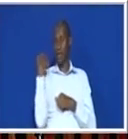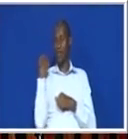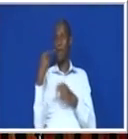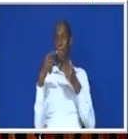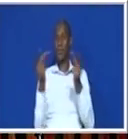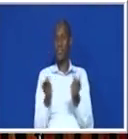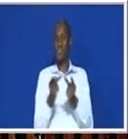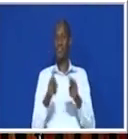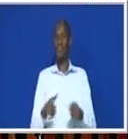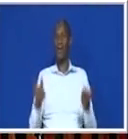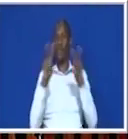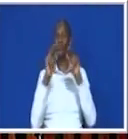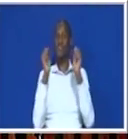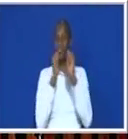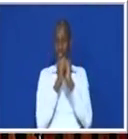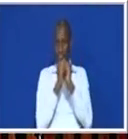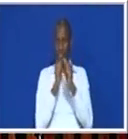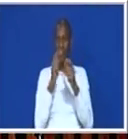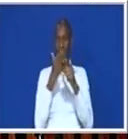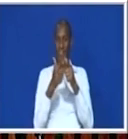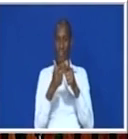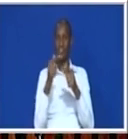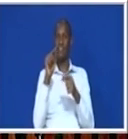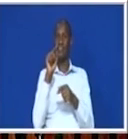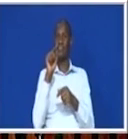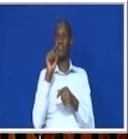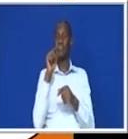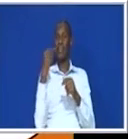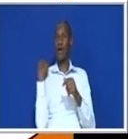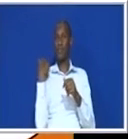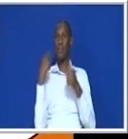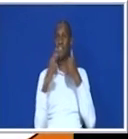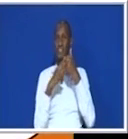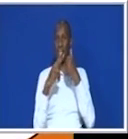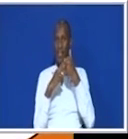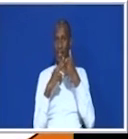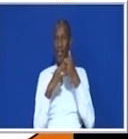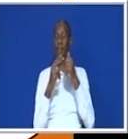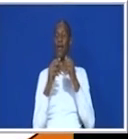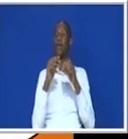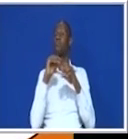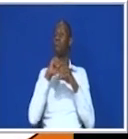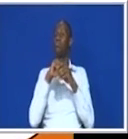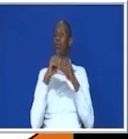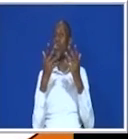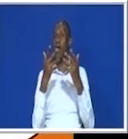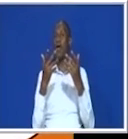place value of 10th, then our digit 7 stands in the place